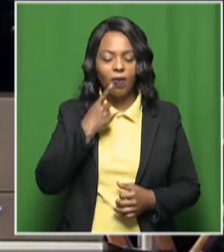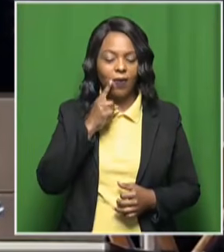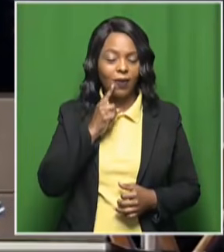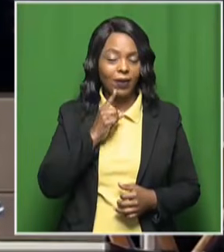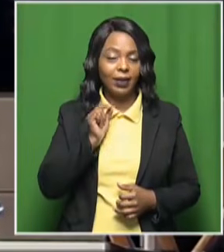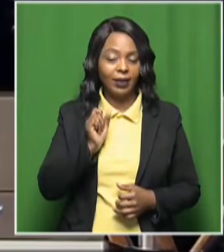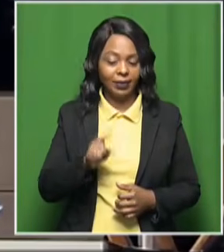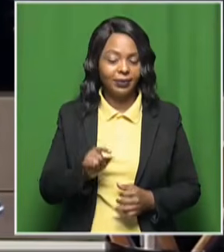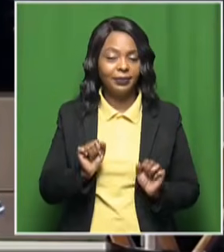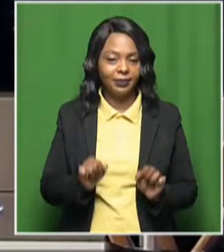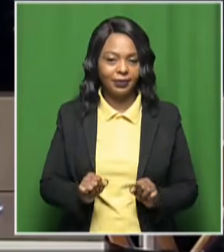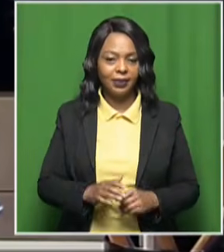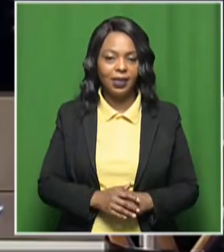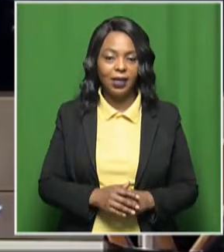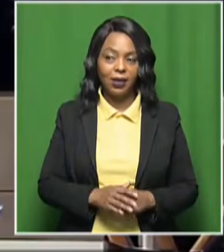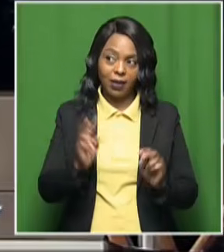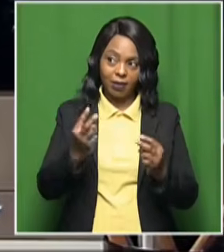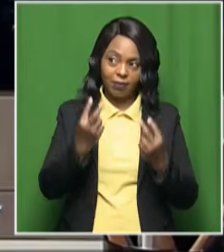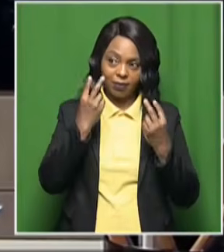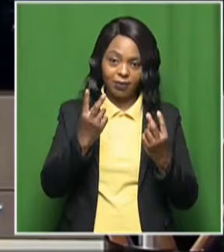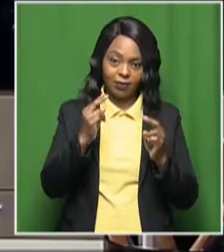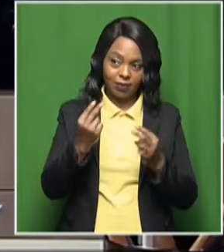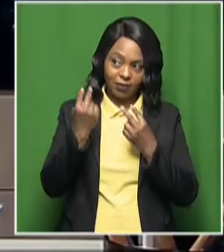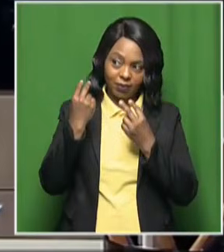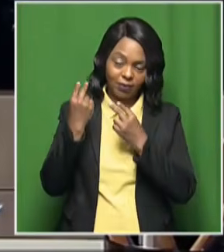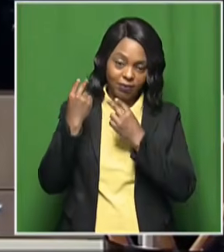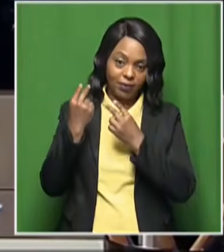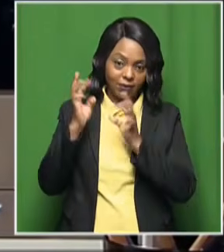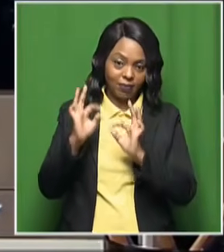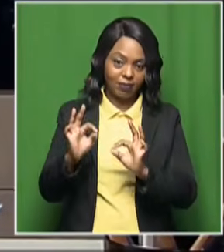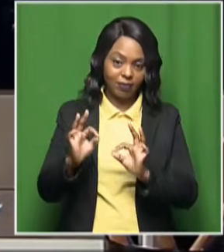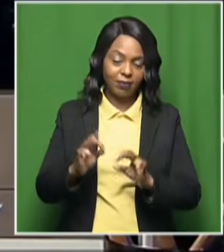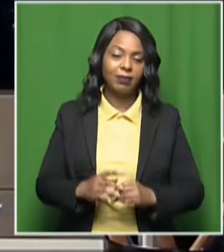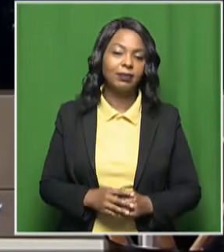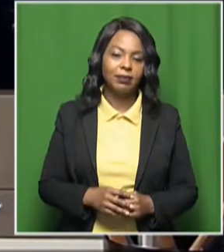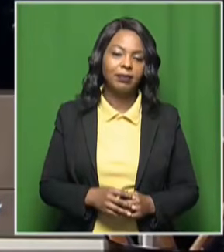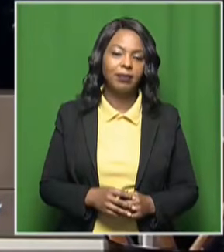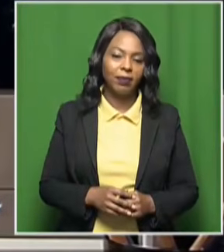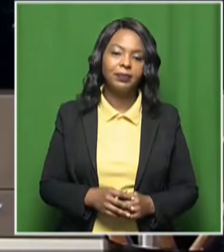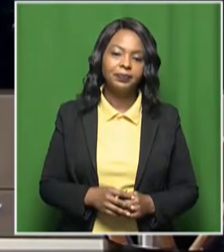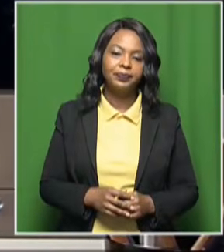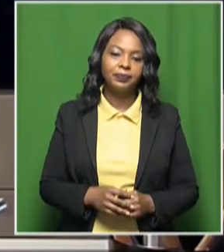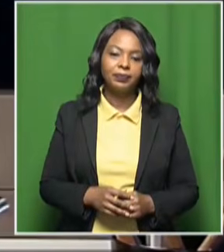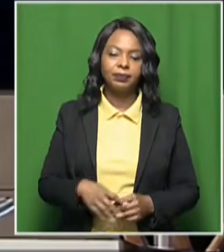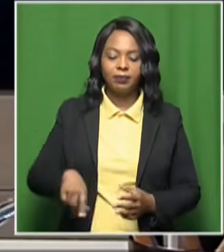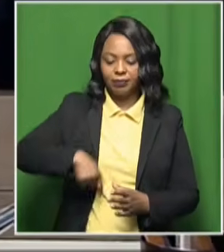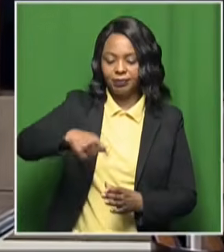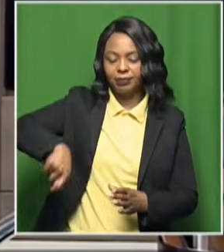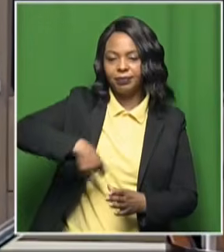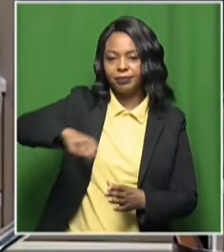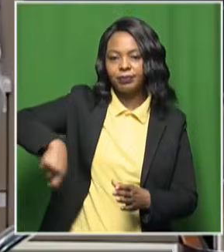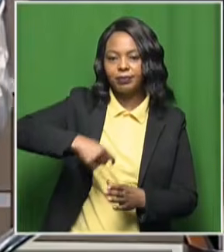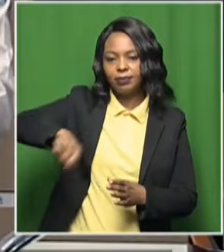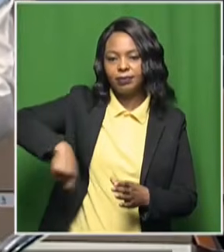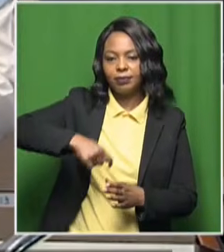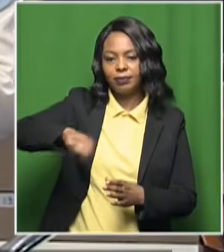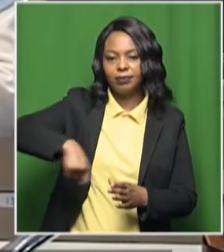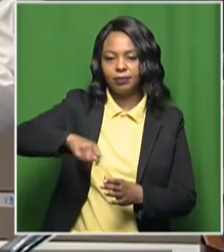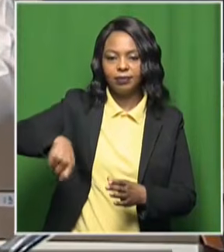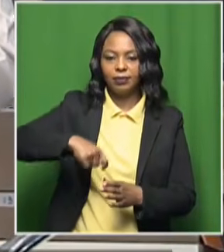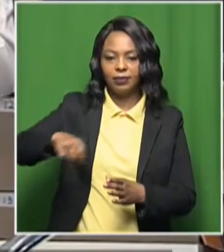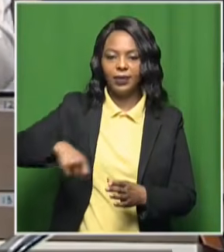Yes, my cameraman's saying yes. Because I want to start tilting everything to make sure you get it. But there we go. I don't want to mush this to